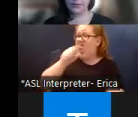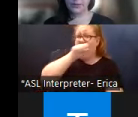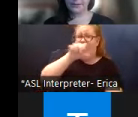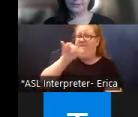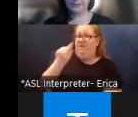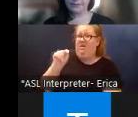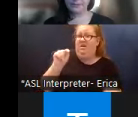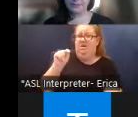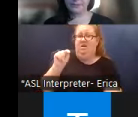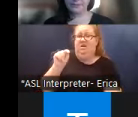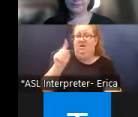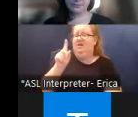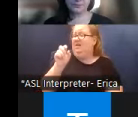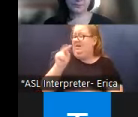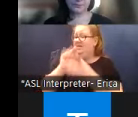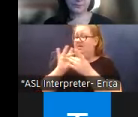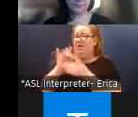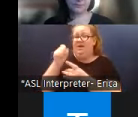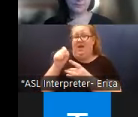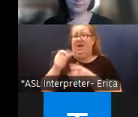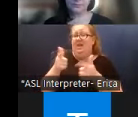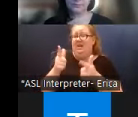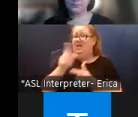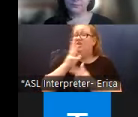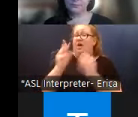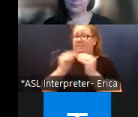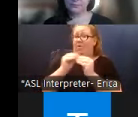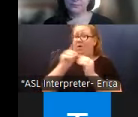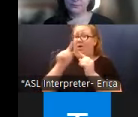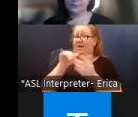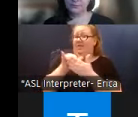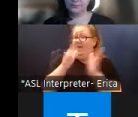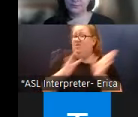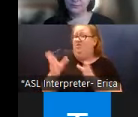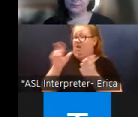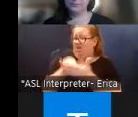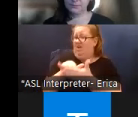Let's talk further and strategize on that.